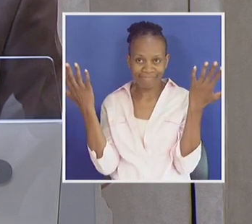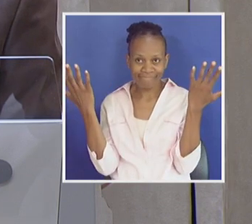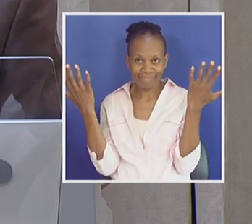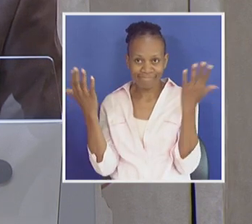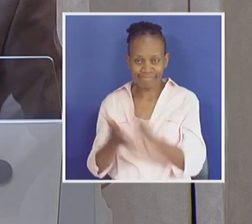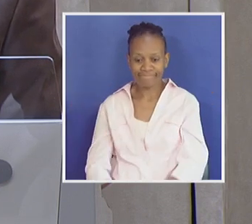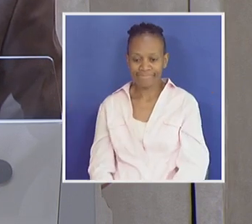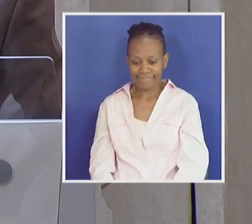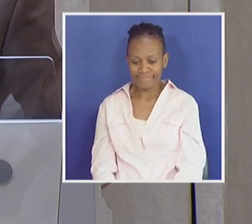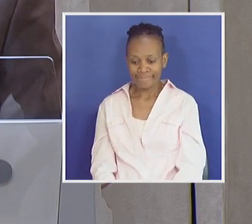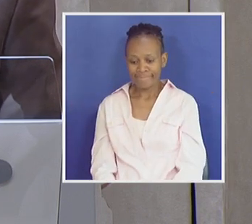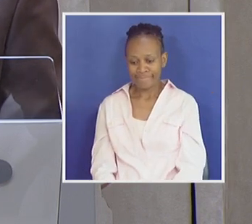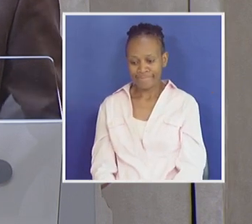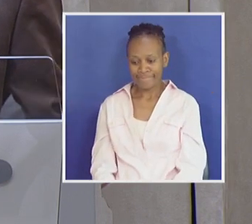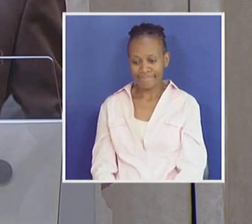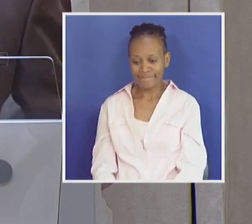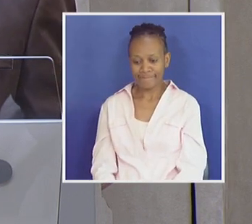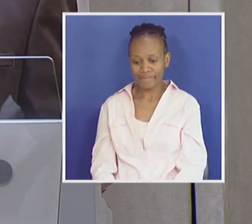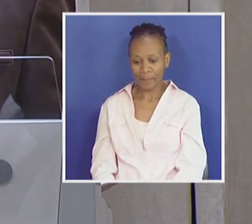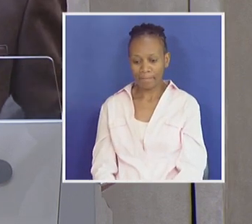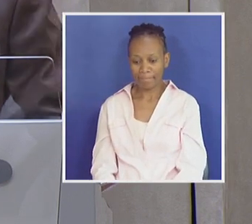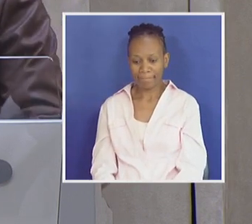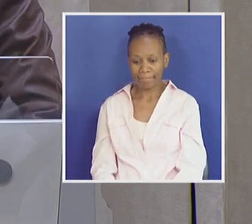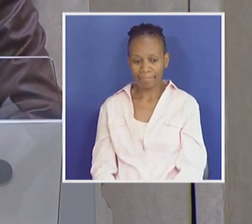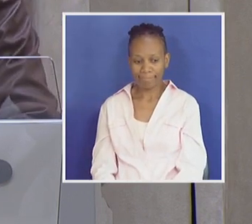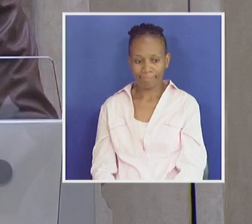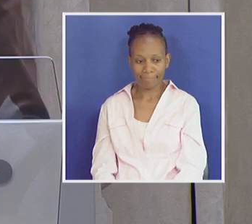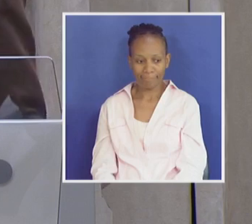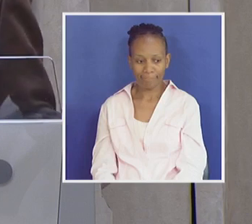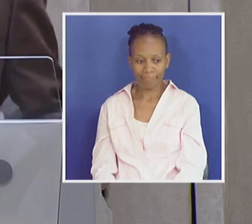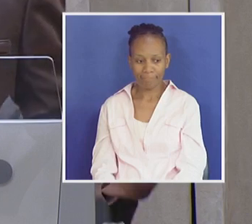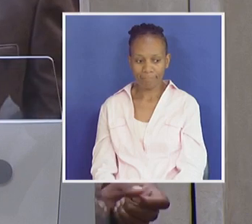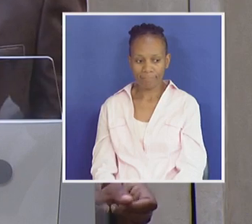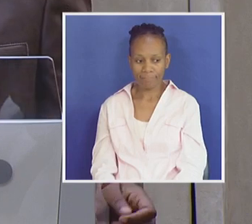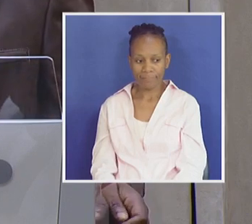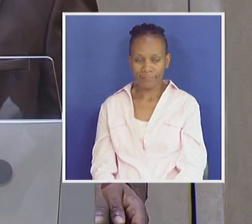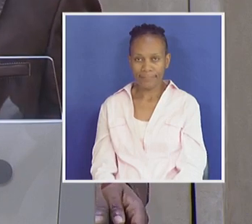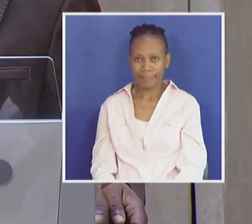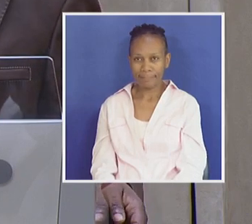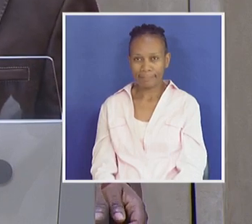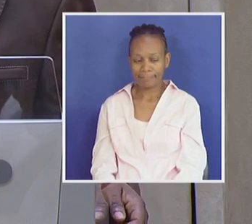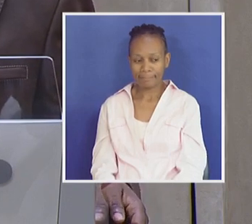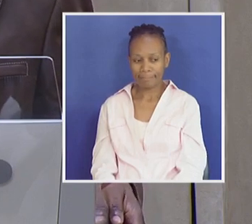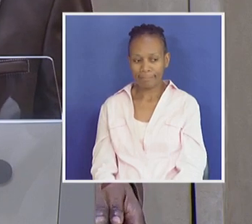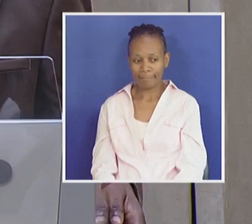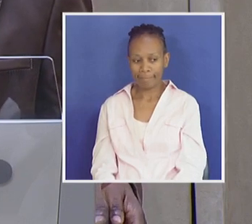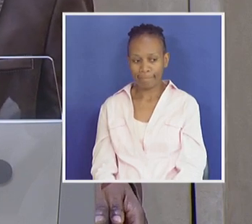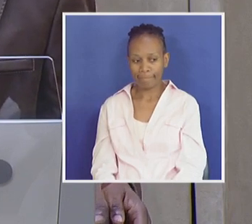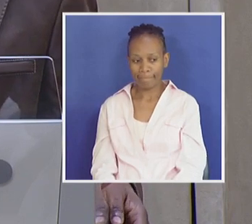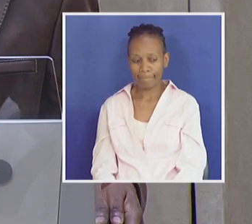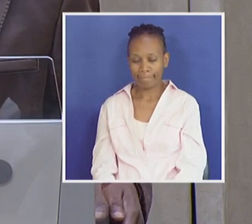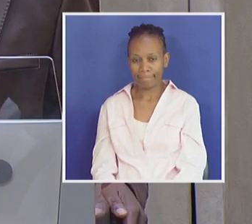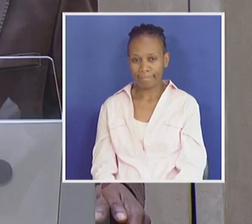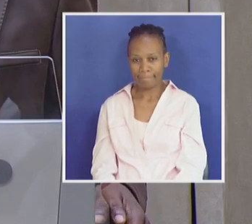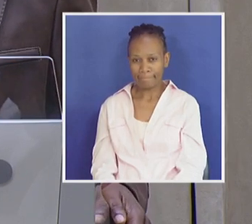that citizens give input to the decisions that local government decides upon. There are no public participation processes or channels in